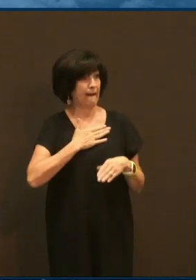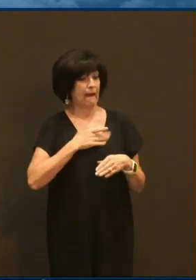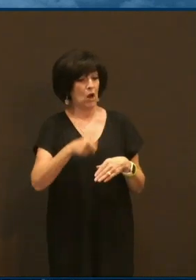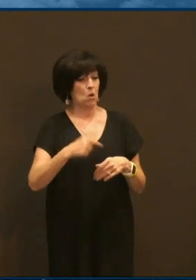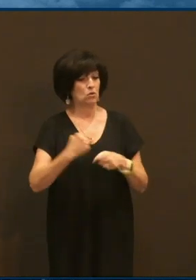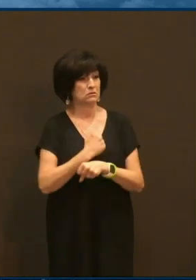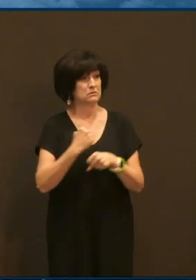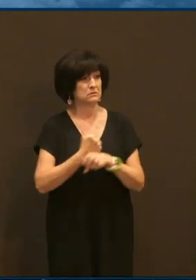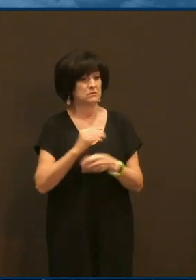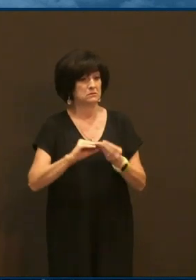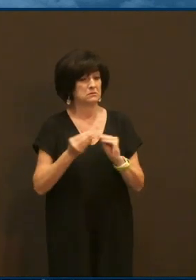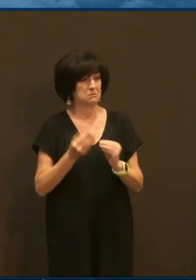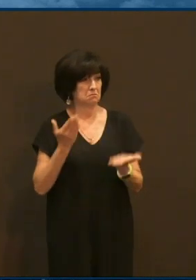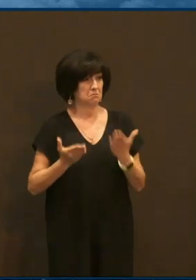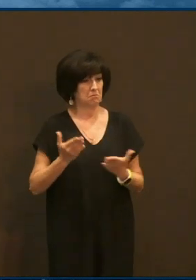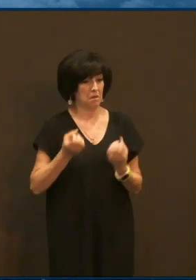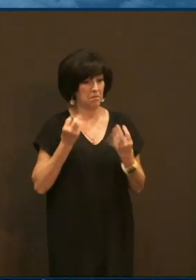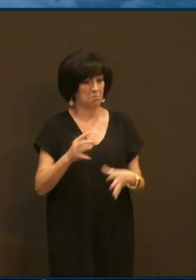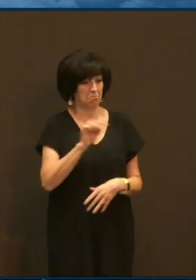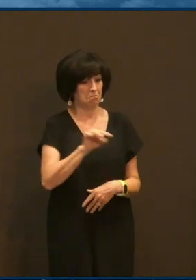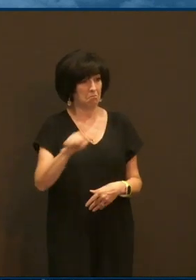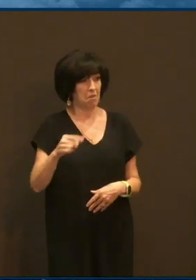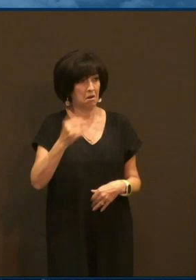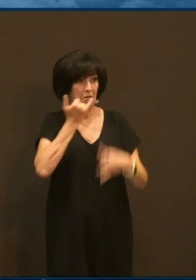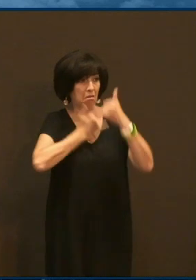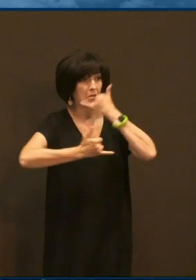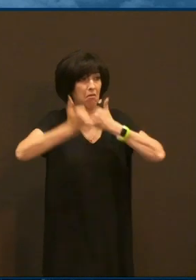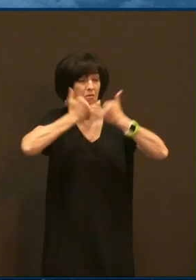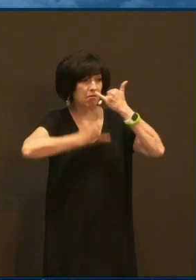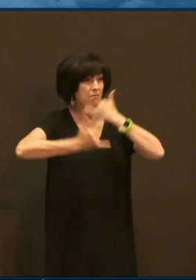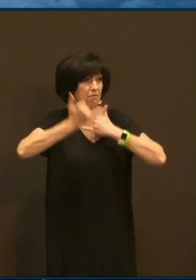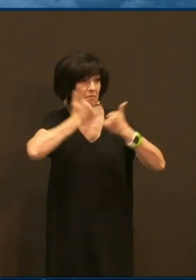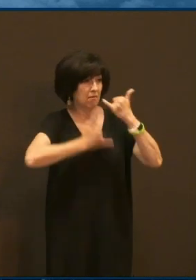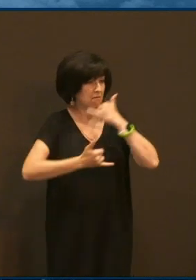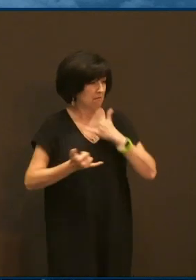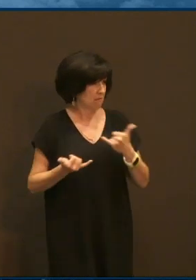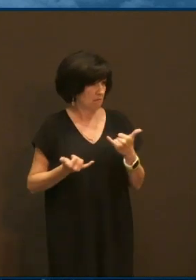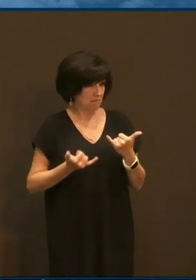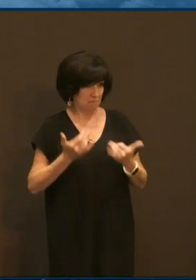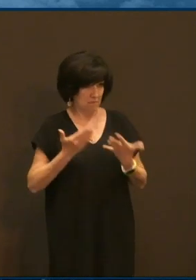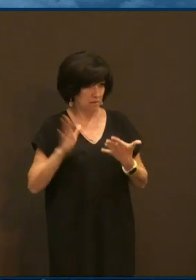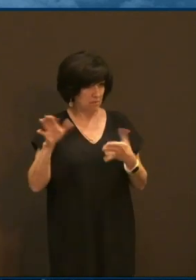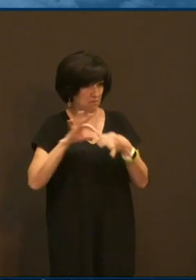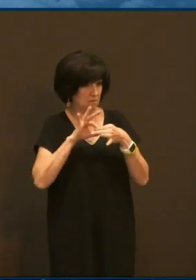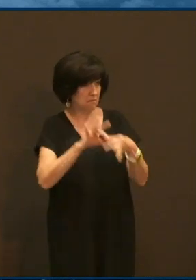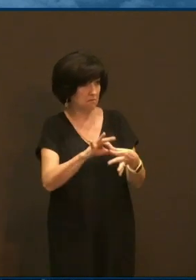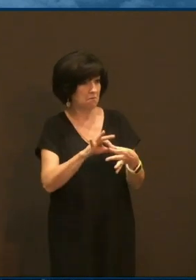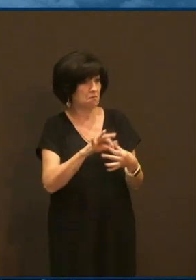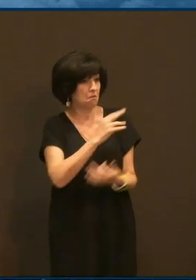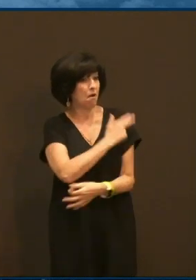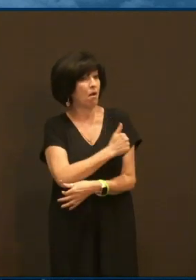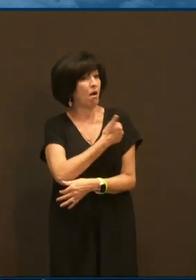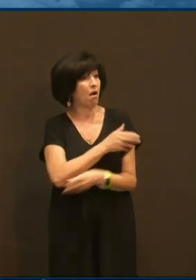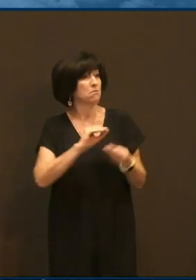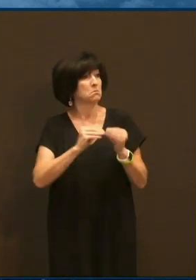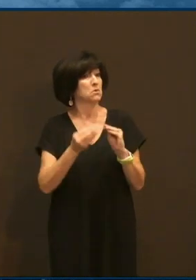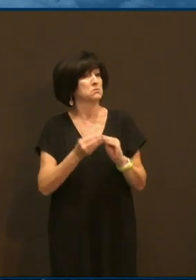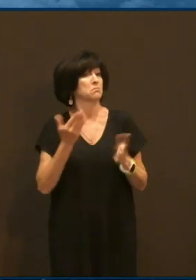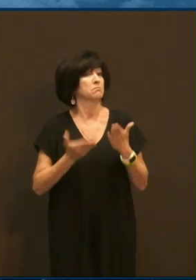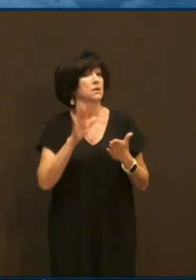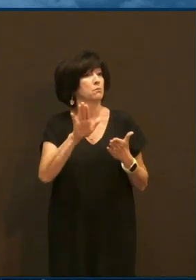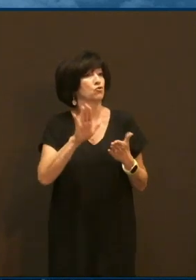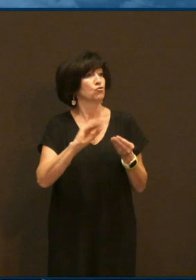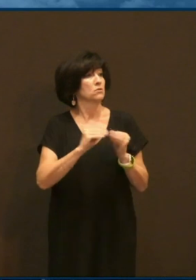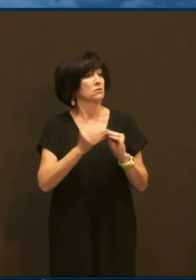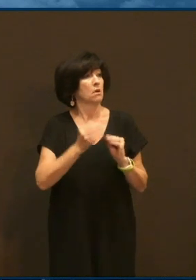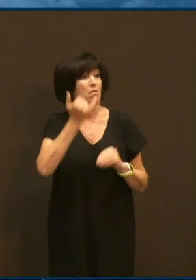We've asked some questions to DPH and DHSS regarding hospitalization data fluctuating a little bit from day to day.